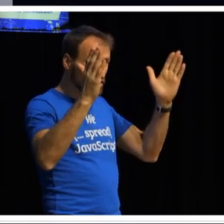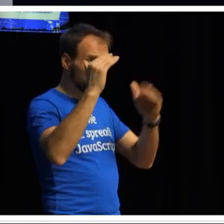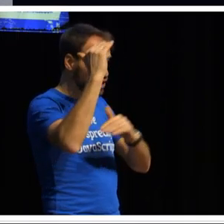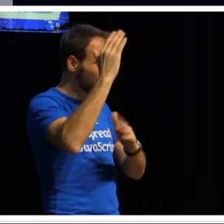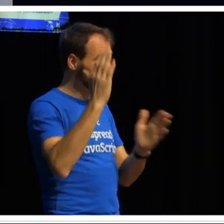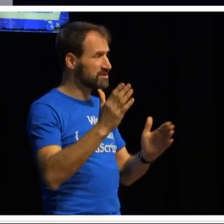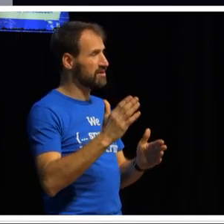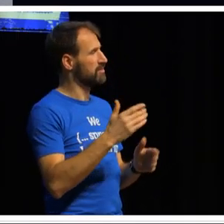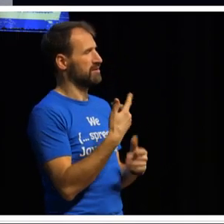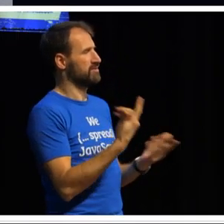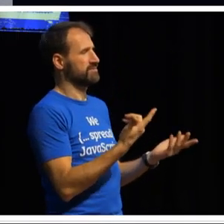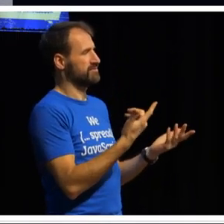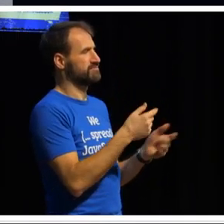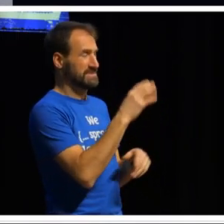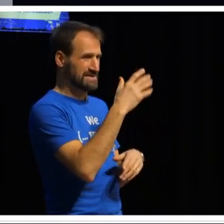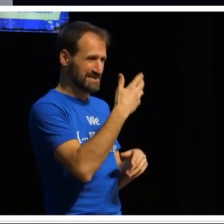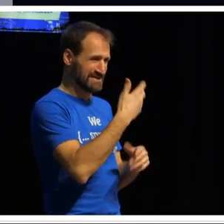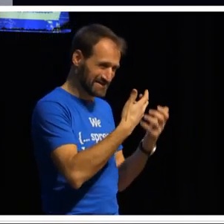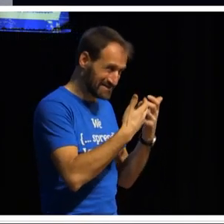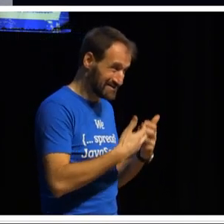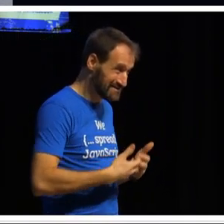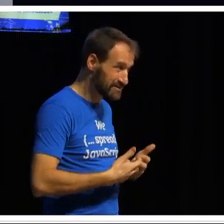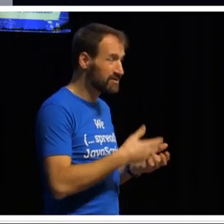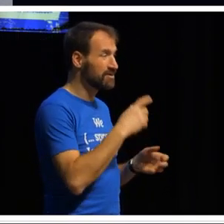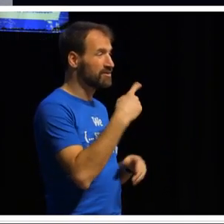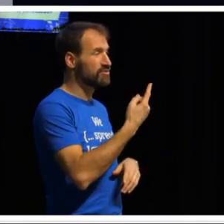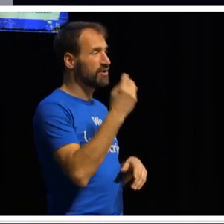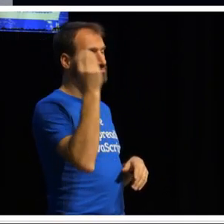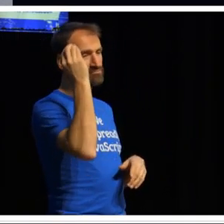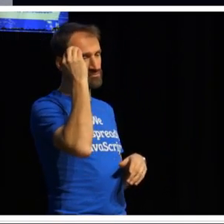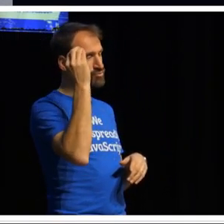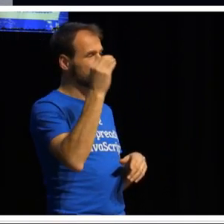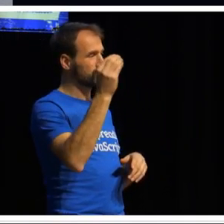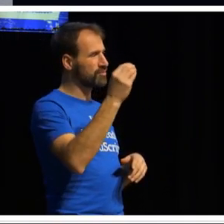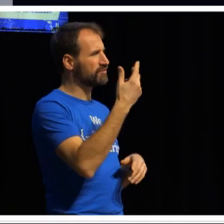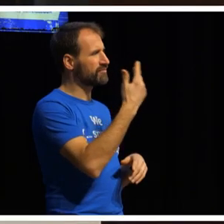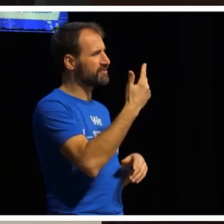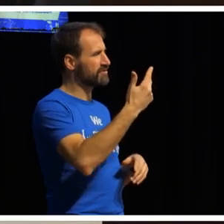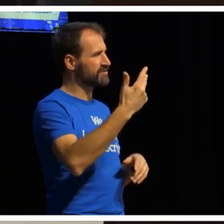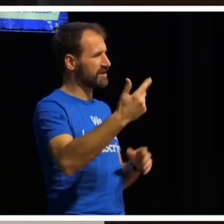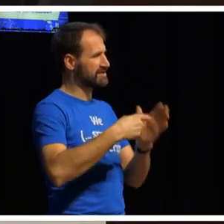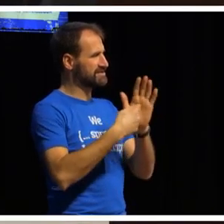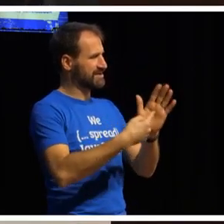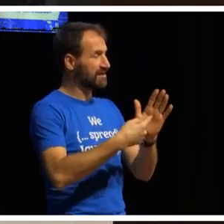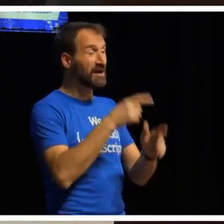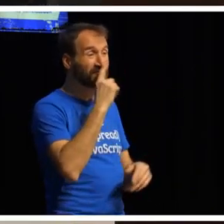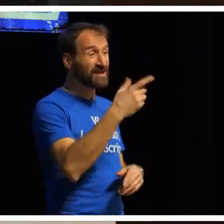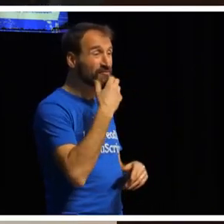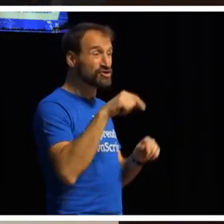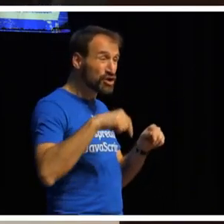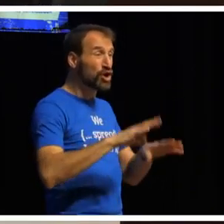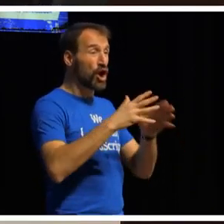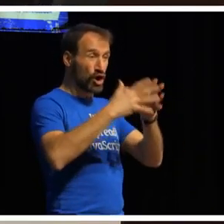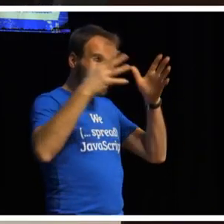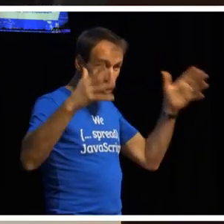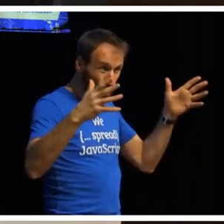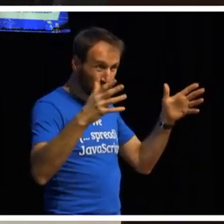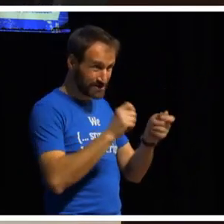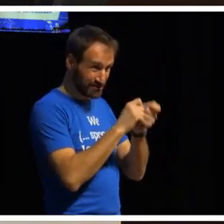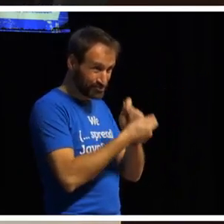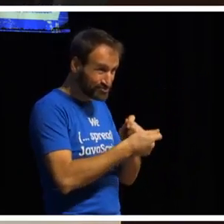are no errors, no nothing. It's still telling you it's got loads of memory free. In fact, if you go and you change it and you make it even bigger,